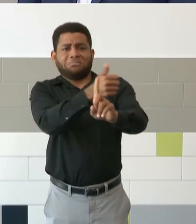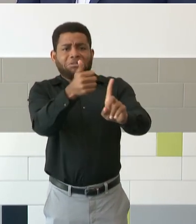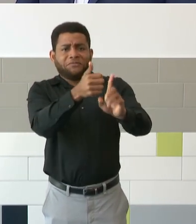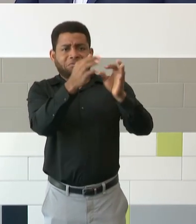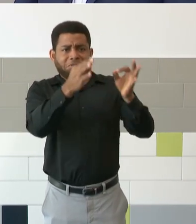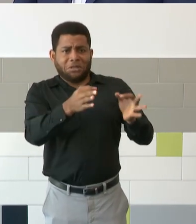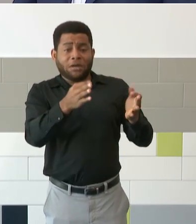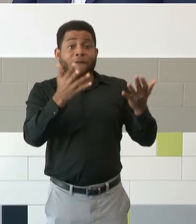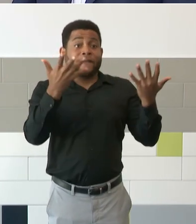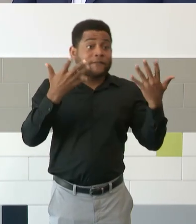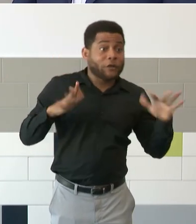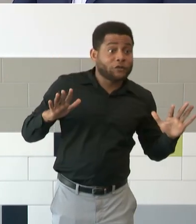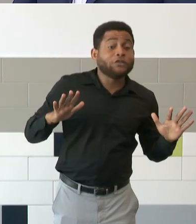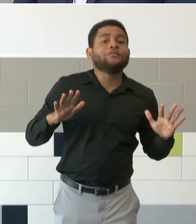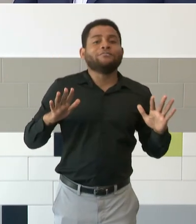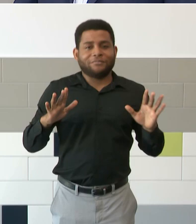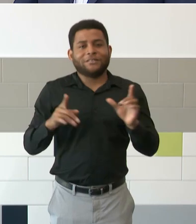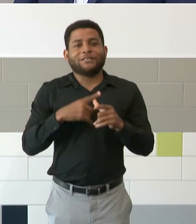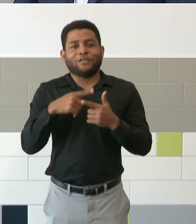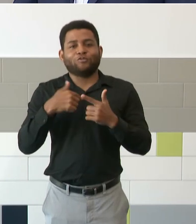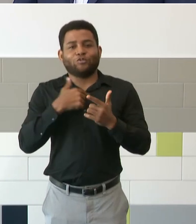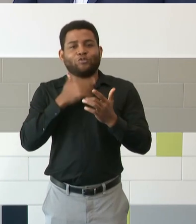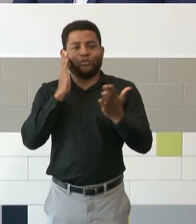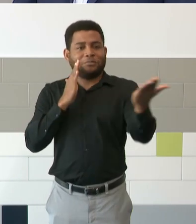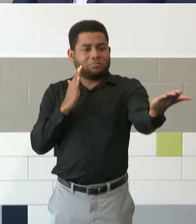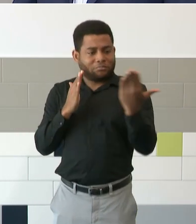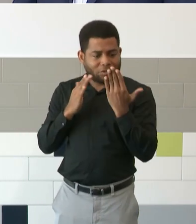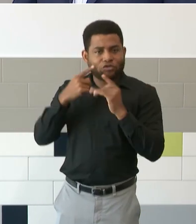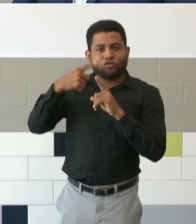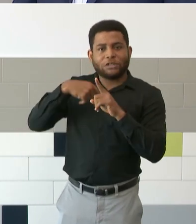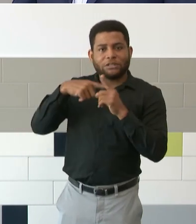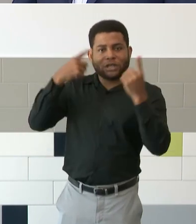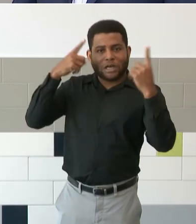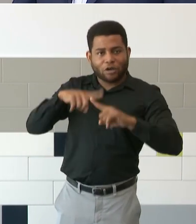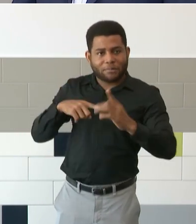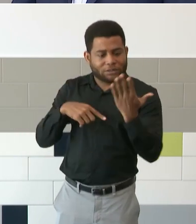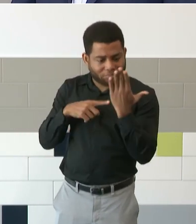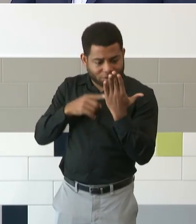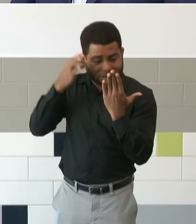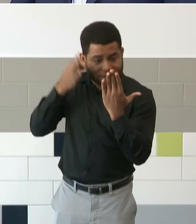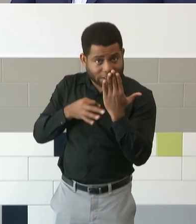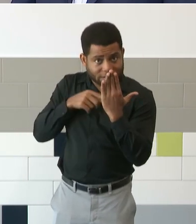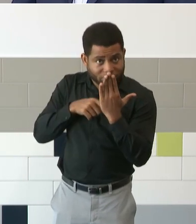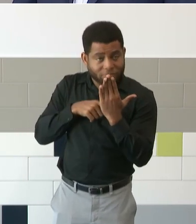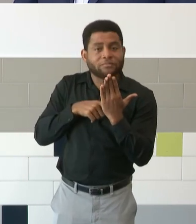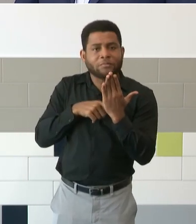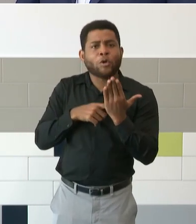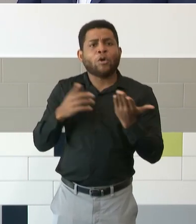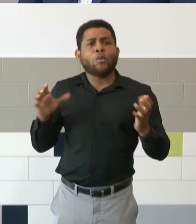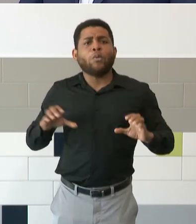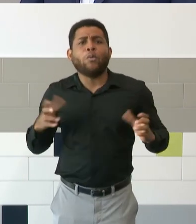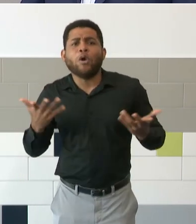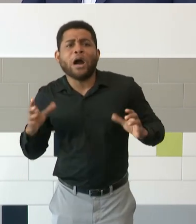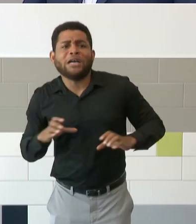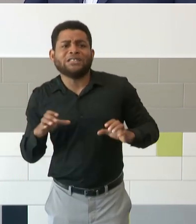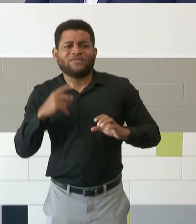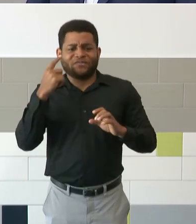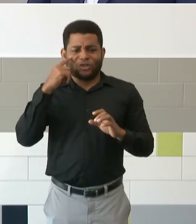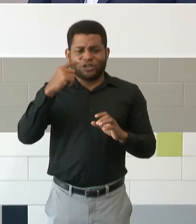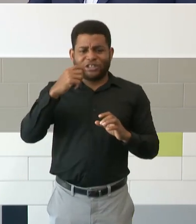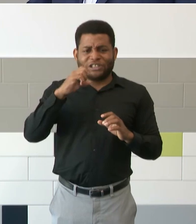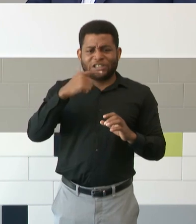at the terms of the lease in this building to determine what, if any, action would be appropriate for DGS to take.